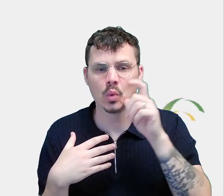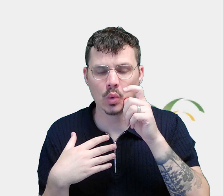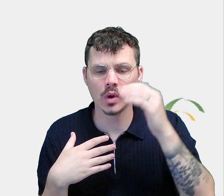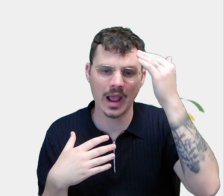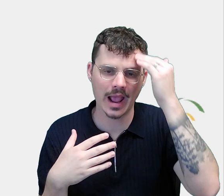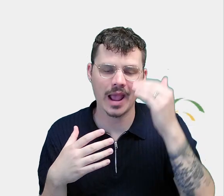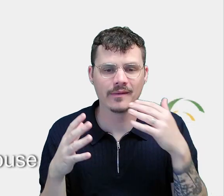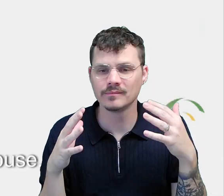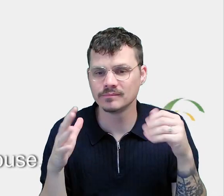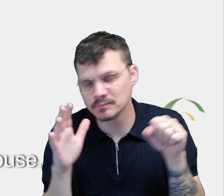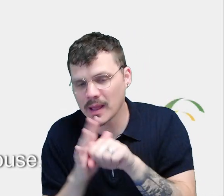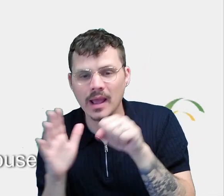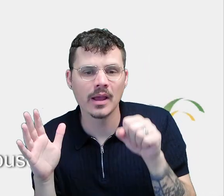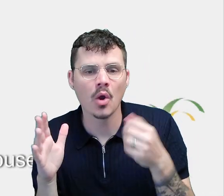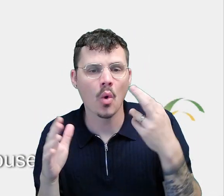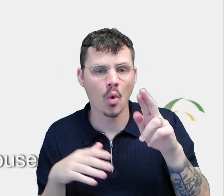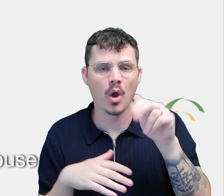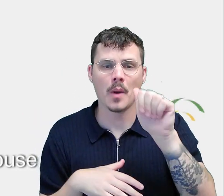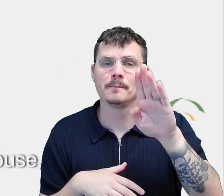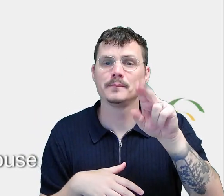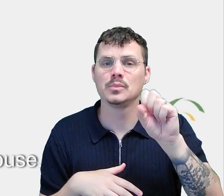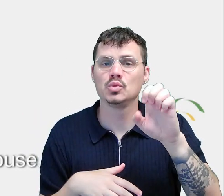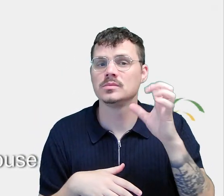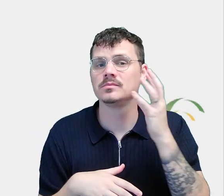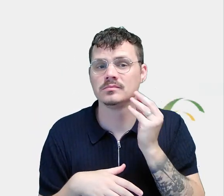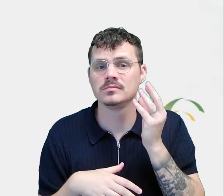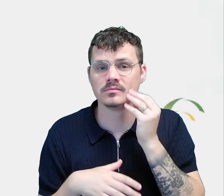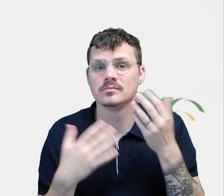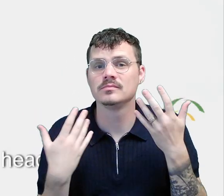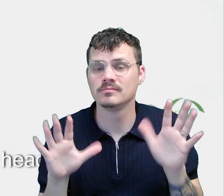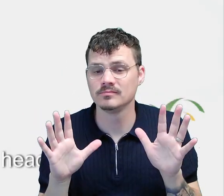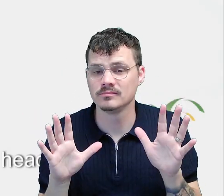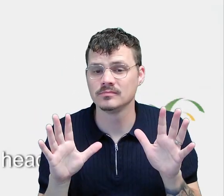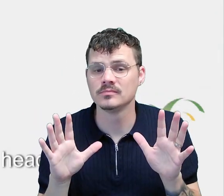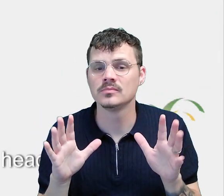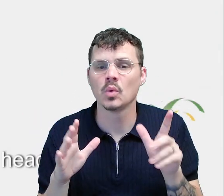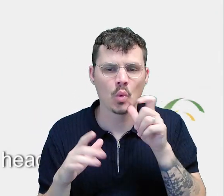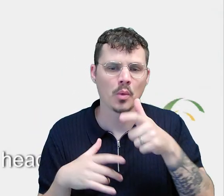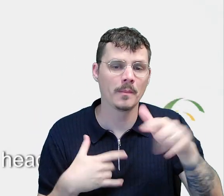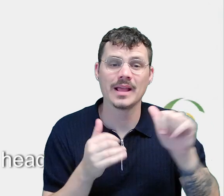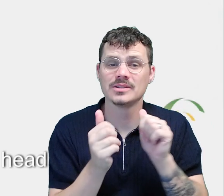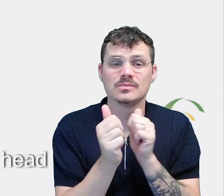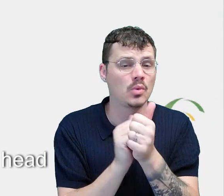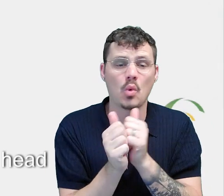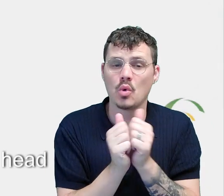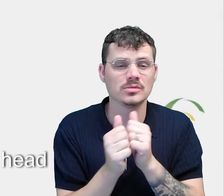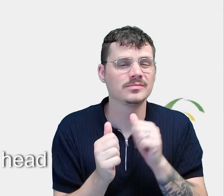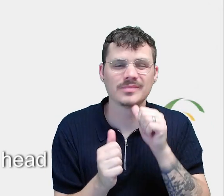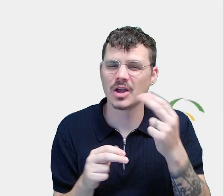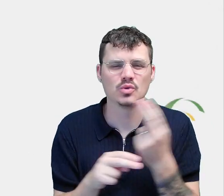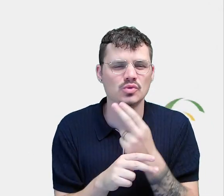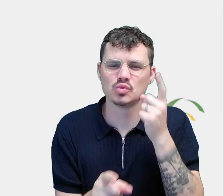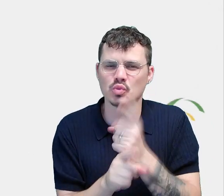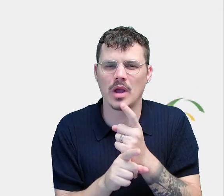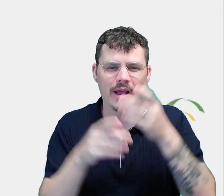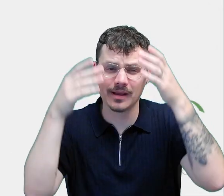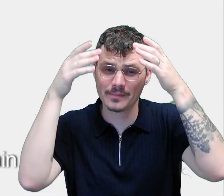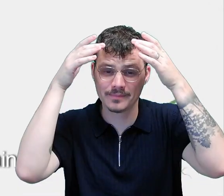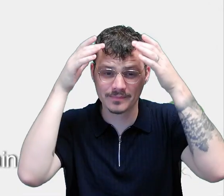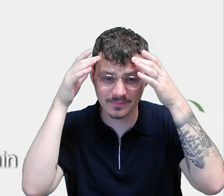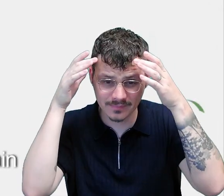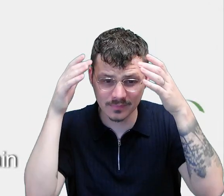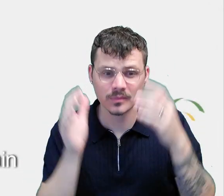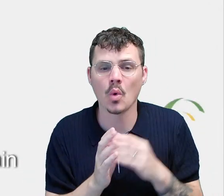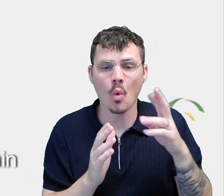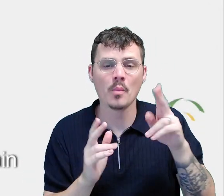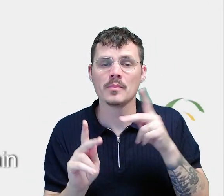own heads, people that are subjected to a lot of abuse, people that play sports without proper head protection,